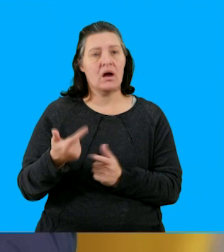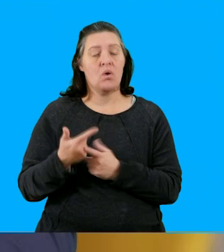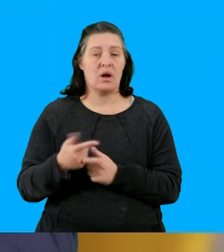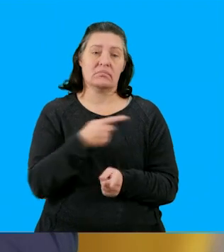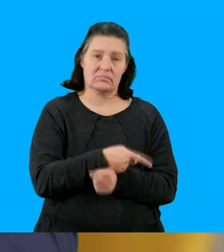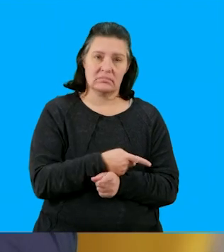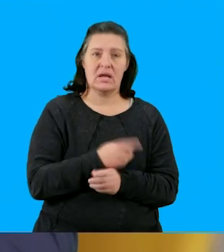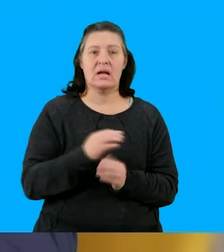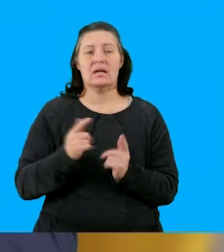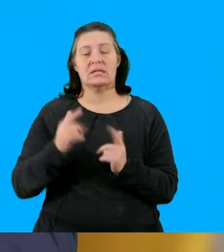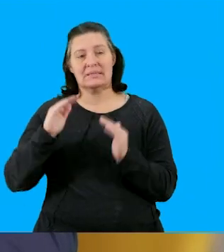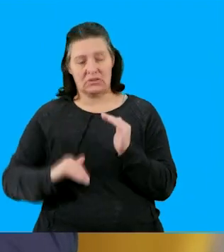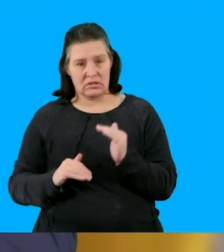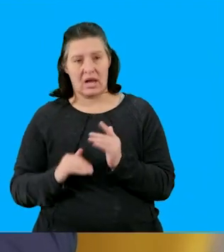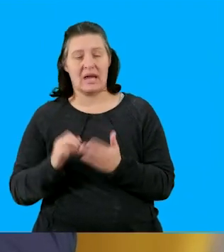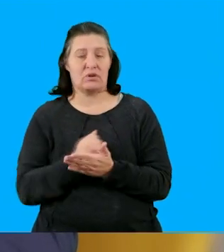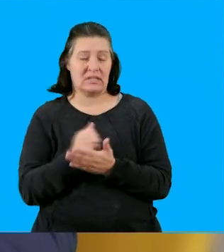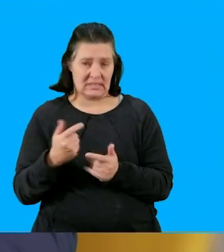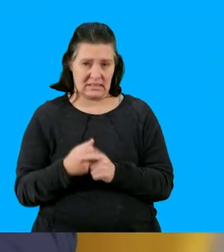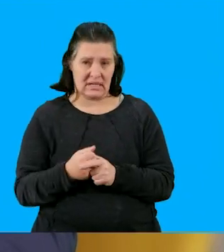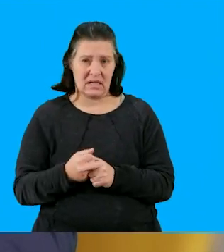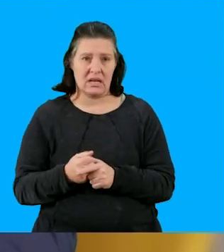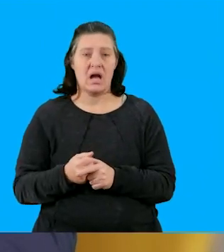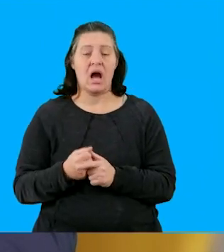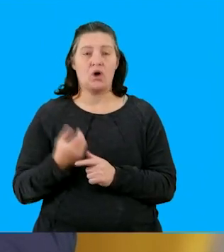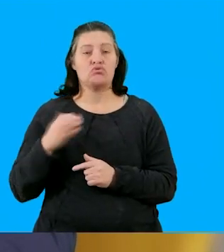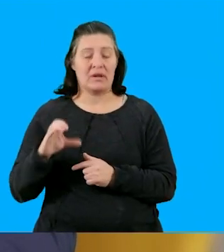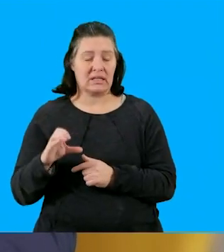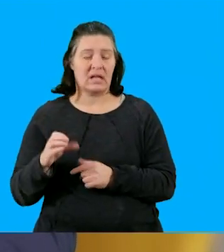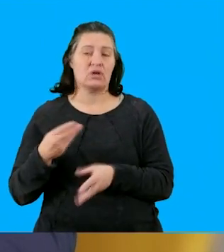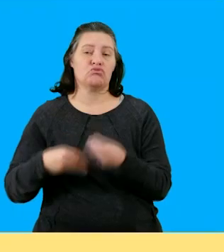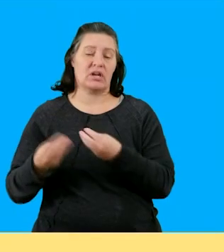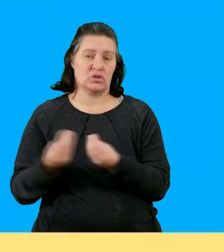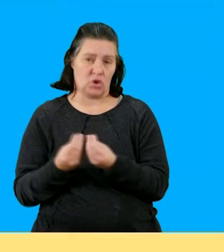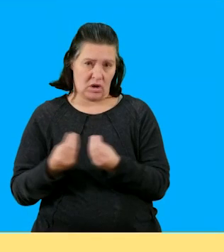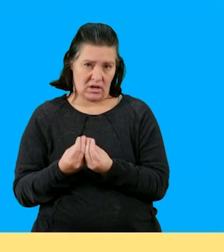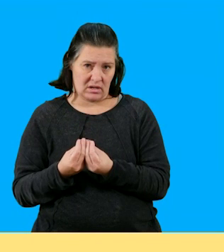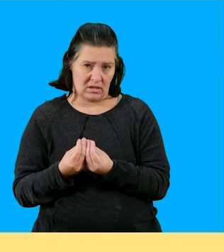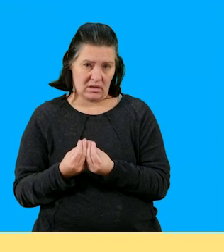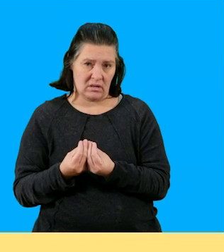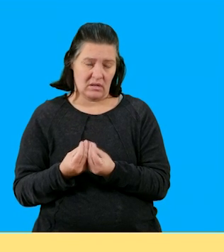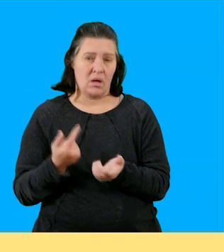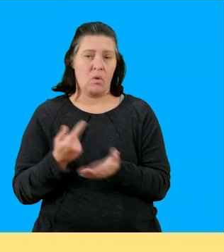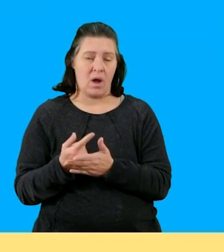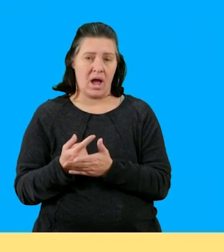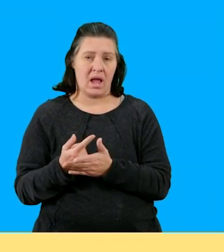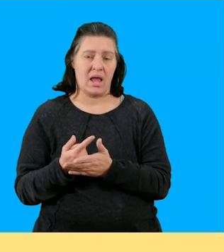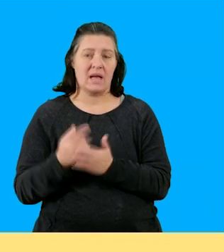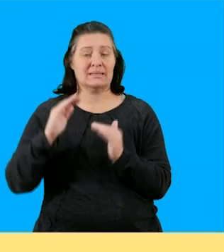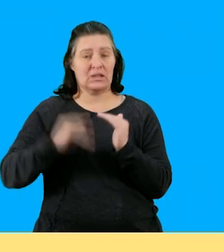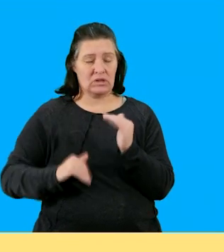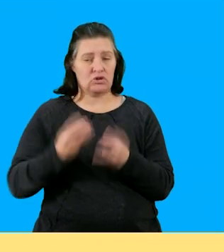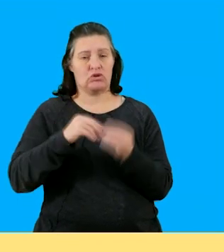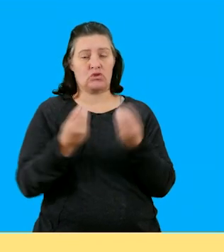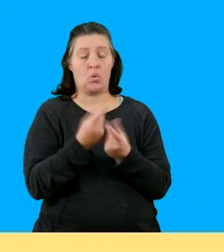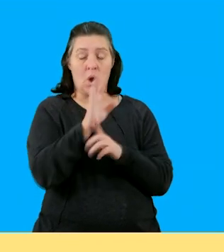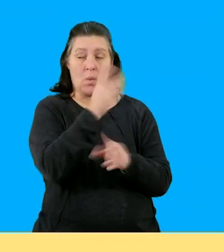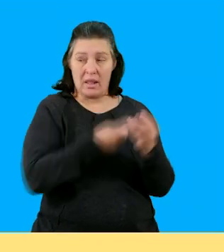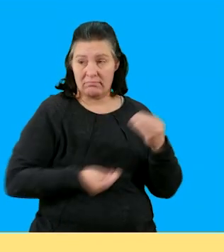when the physical stock count is more. The physical stock count is more than the stock balance in the